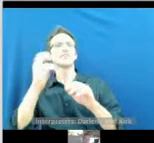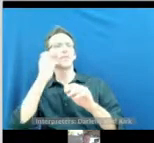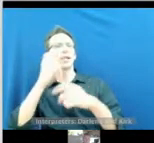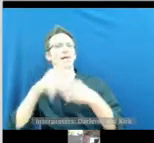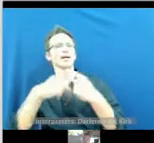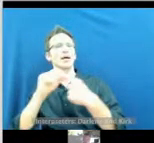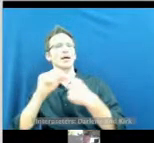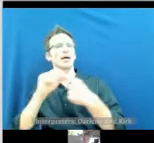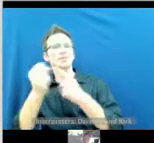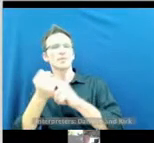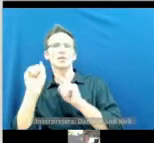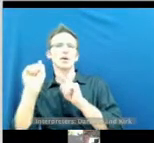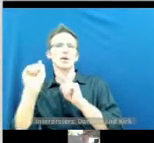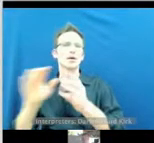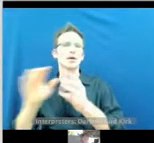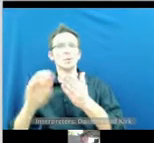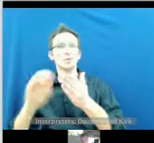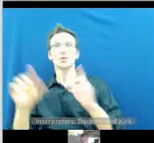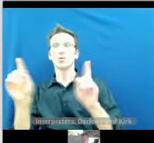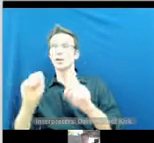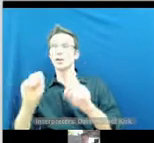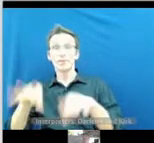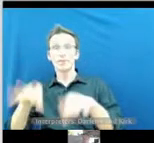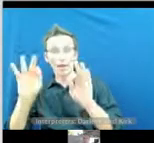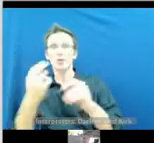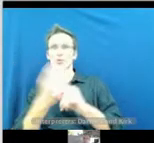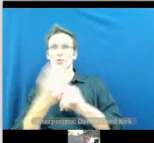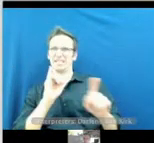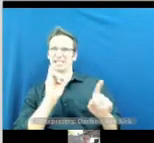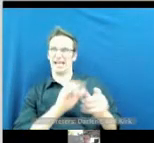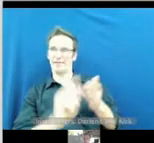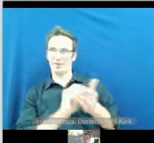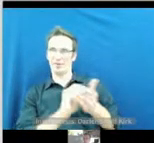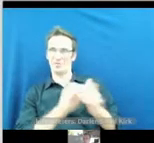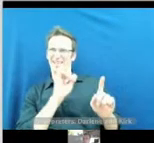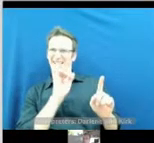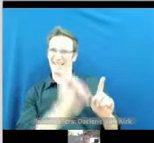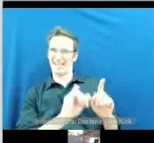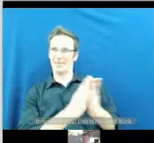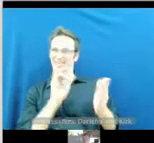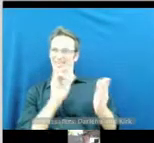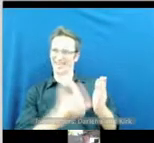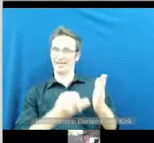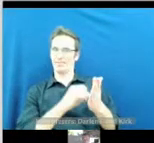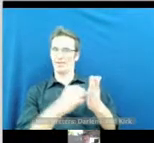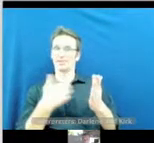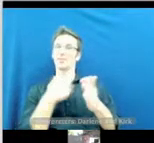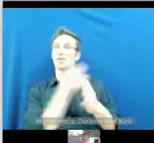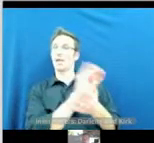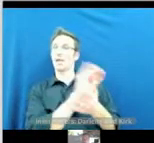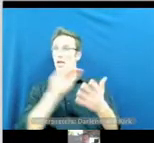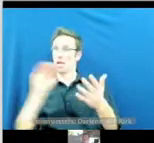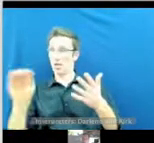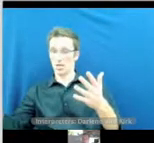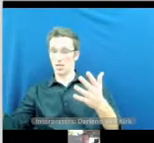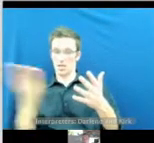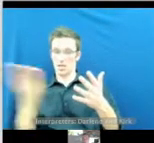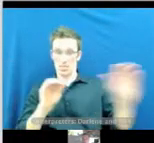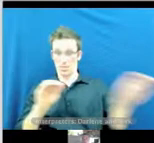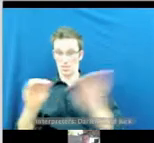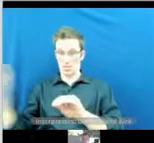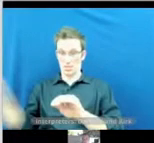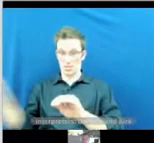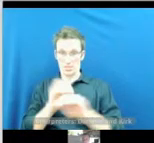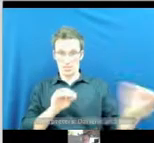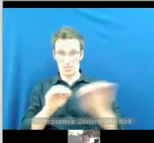chapter, go to this page, use this video footage, and helps kind of like alleviate the stress of having to hunt down those